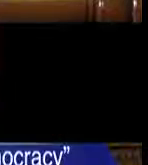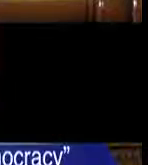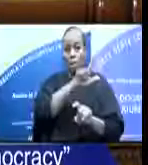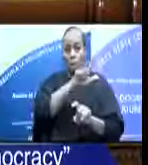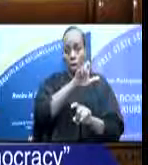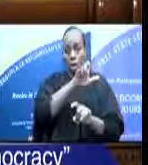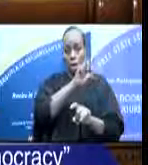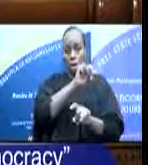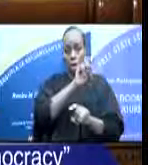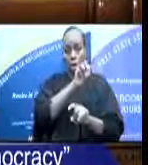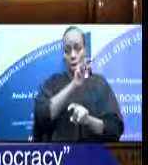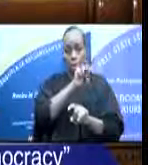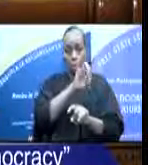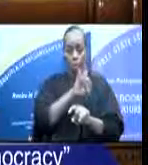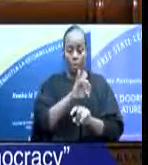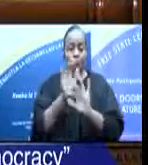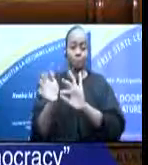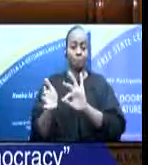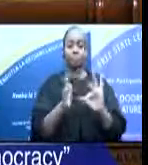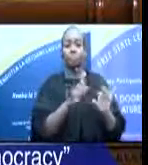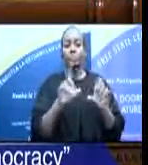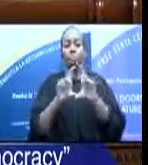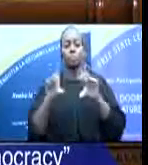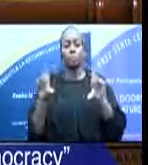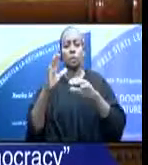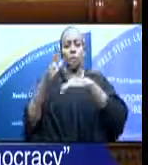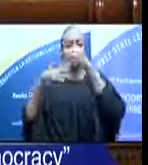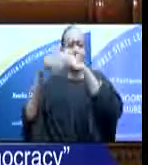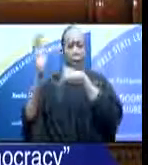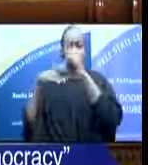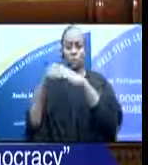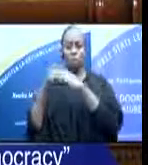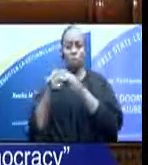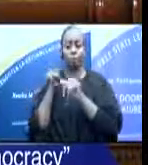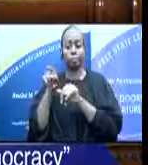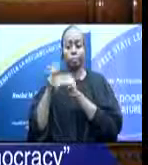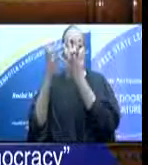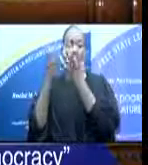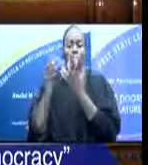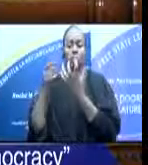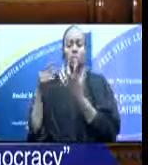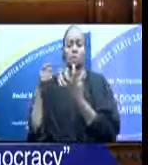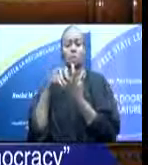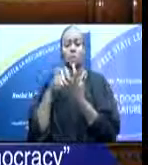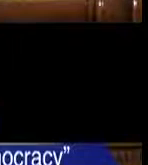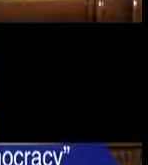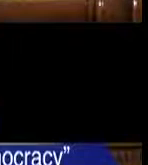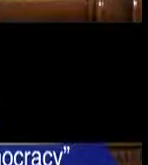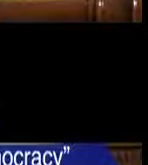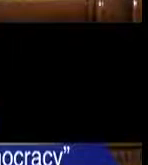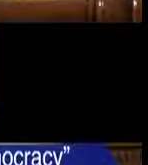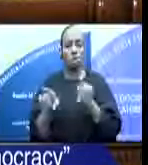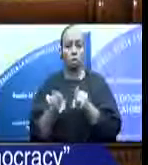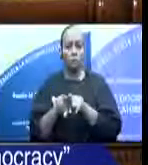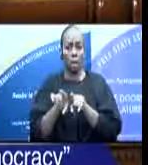Speaker, around the infrastructure, the progressive budget reflects on